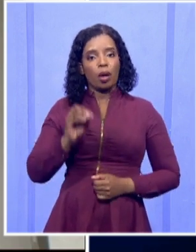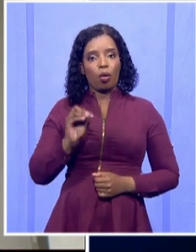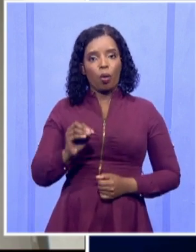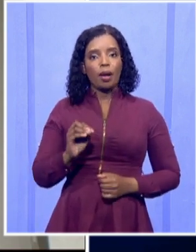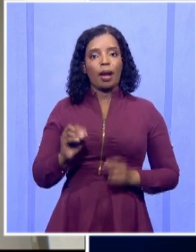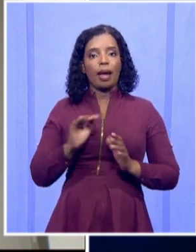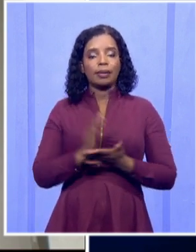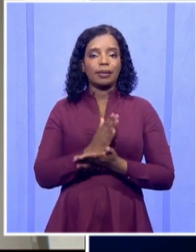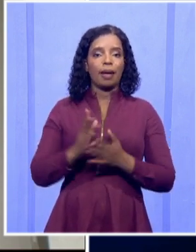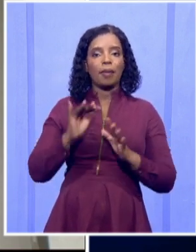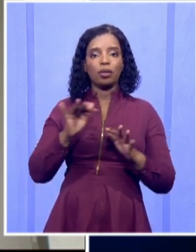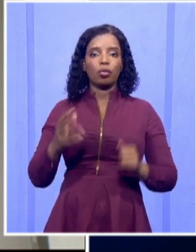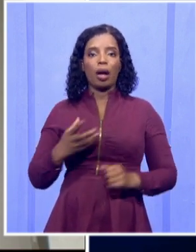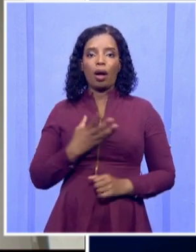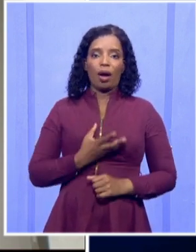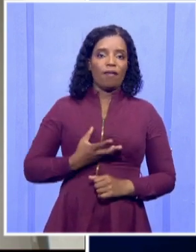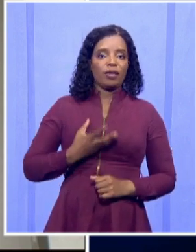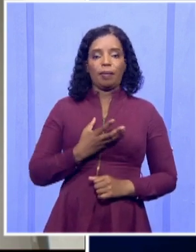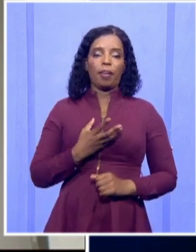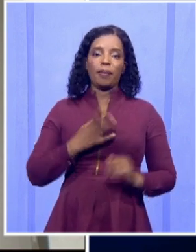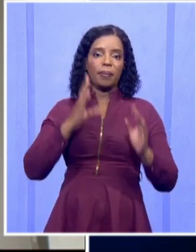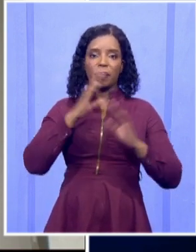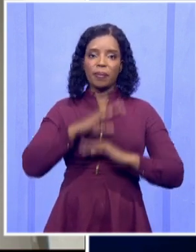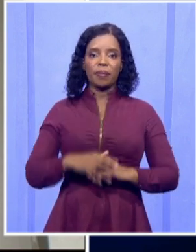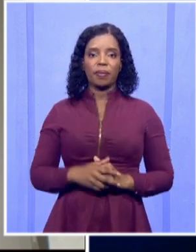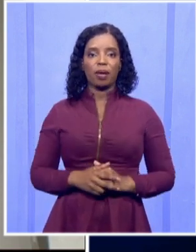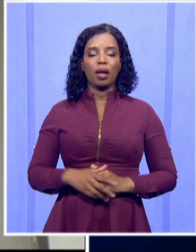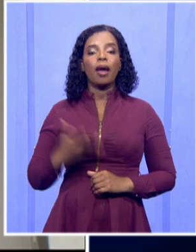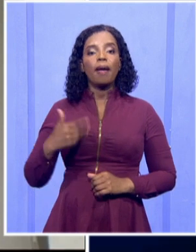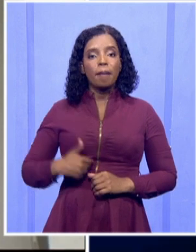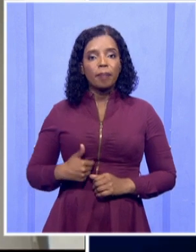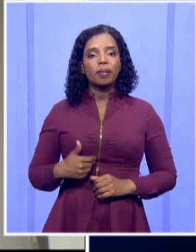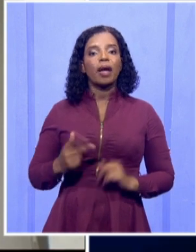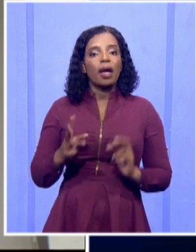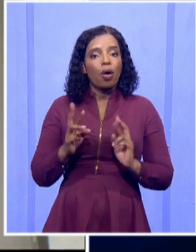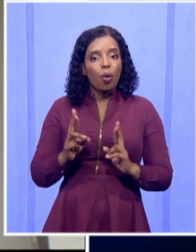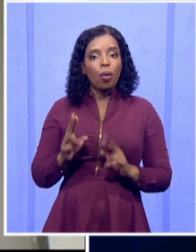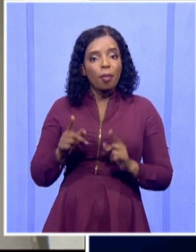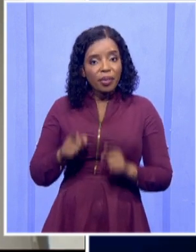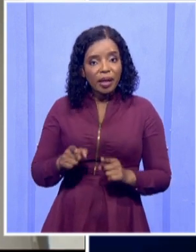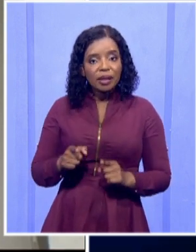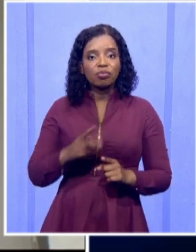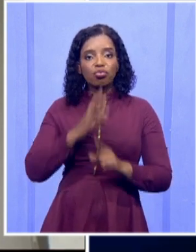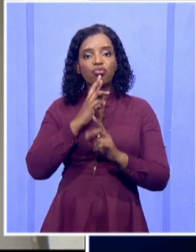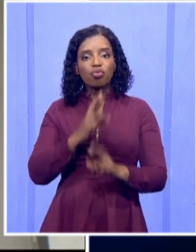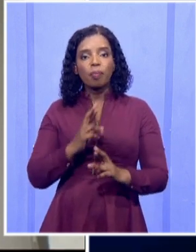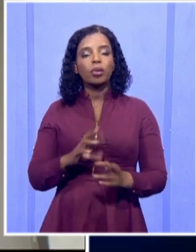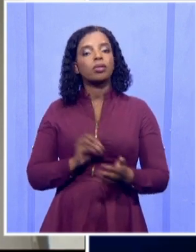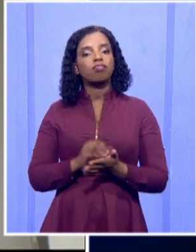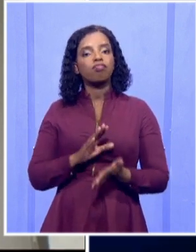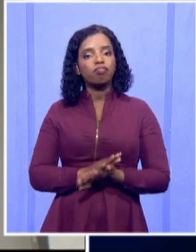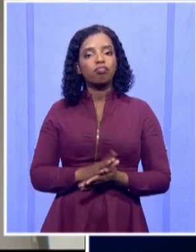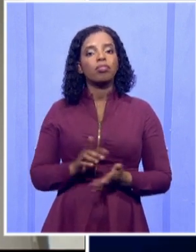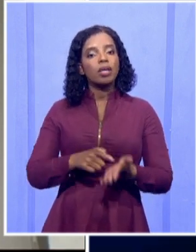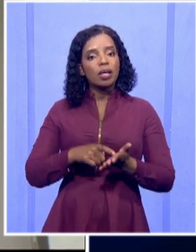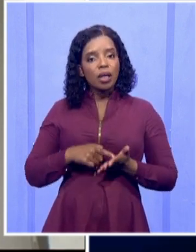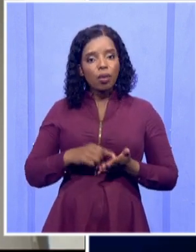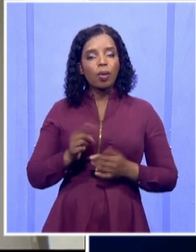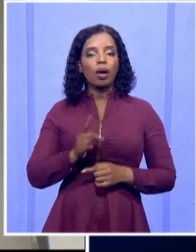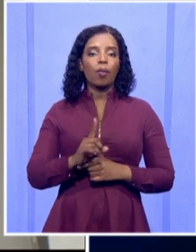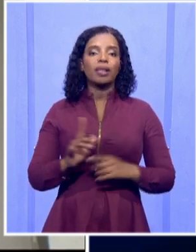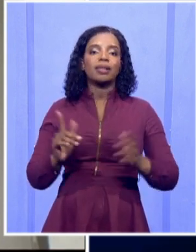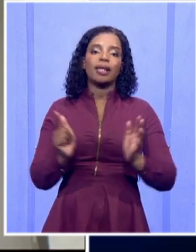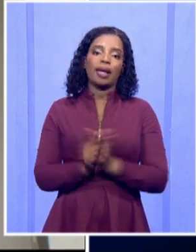discomfort. And I hope that this report articulates what is required from a legal perspective in meeting that